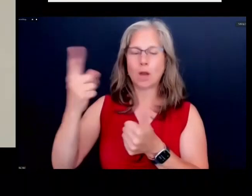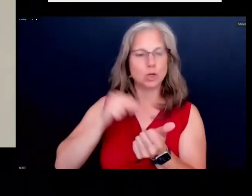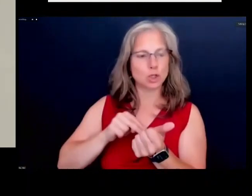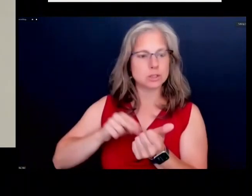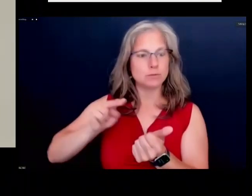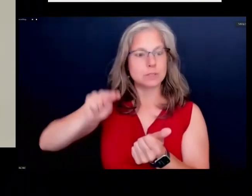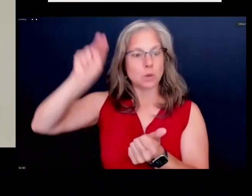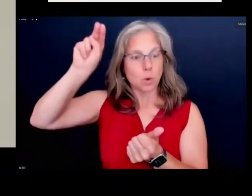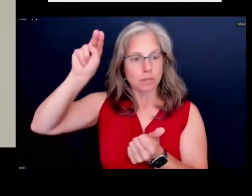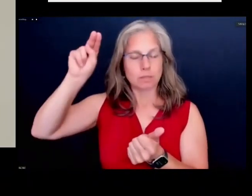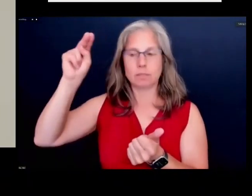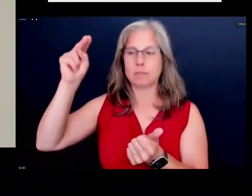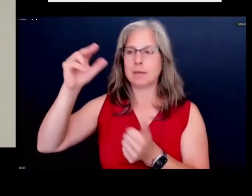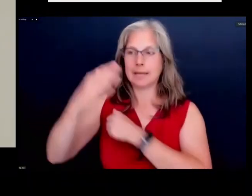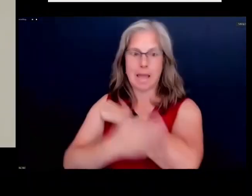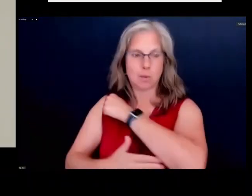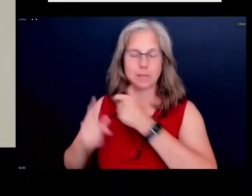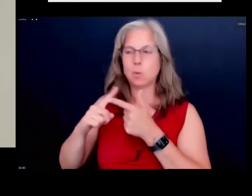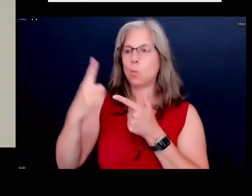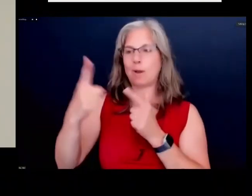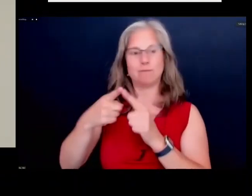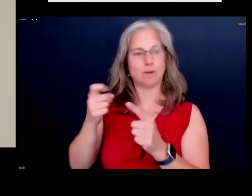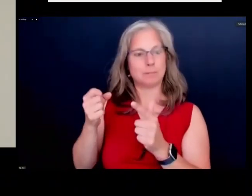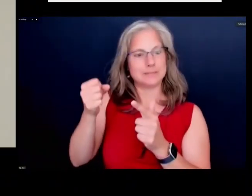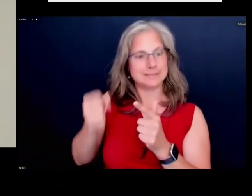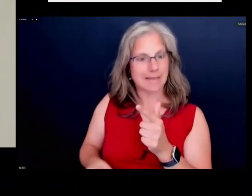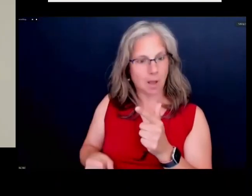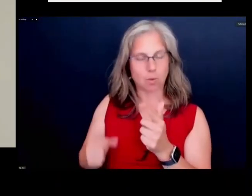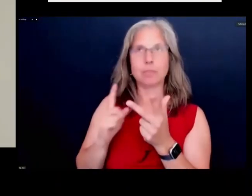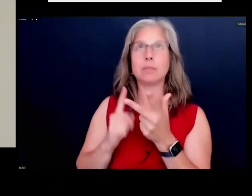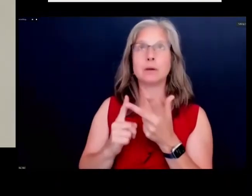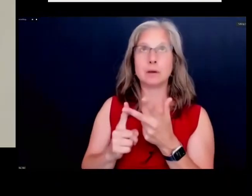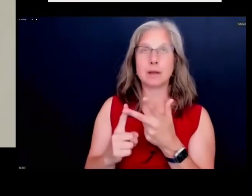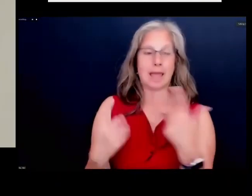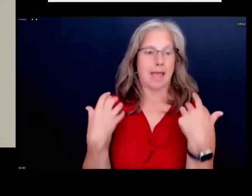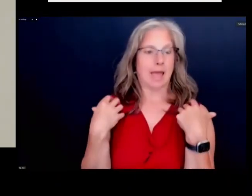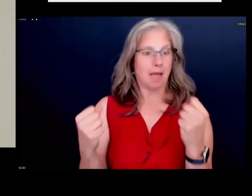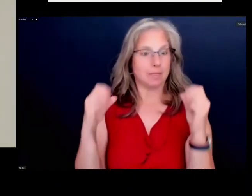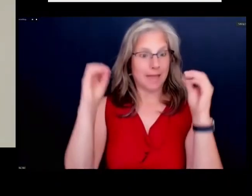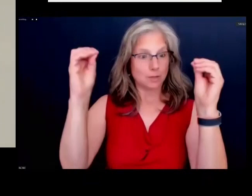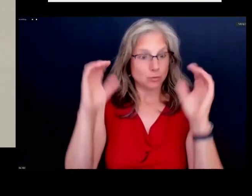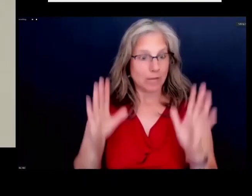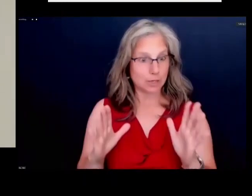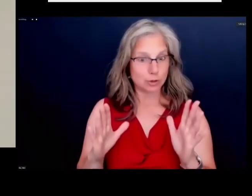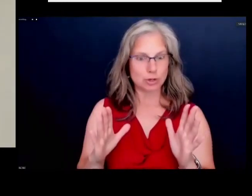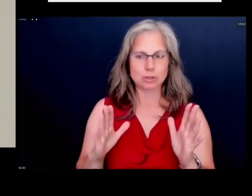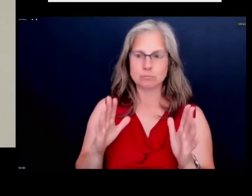North County, one nurse for the South County, and a health educator